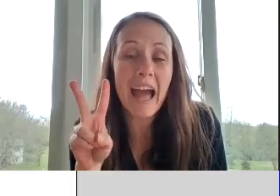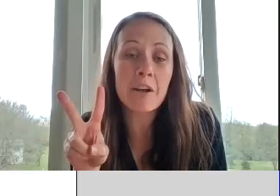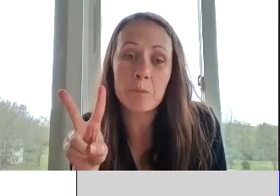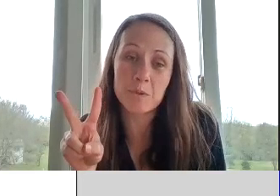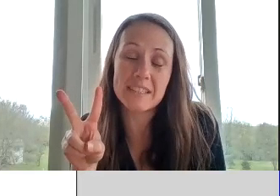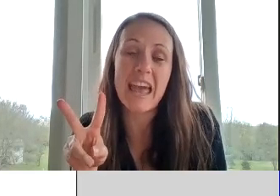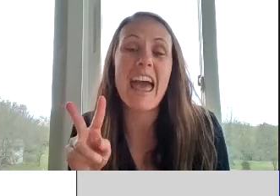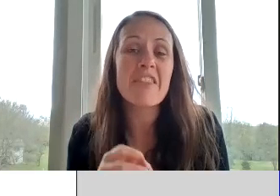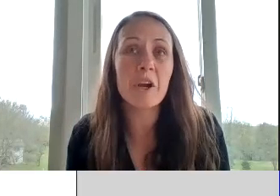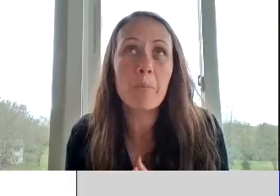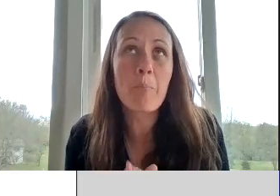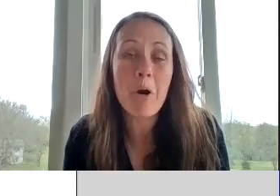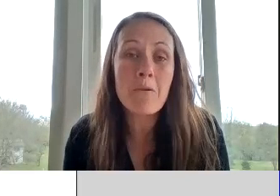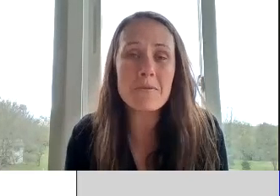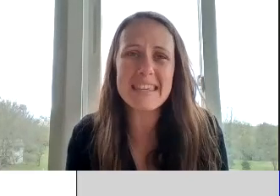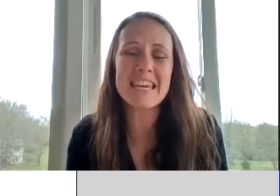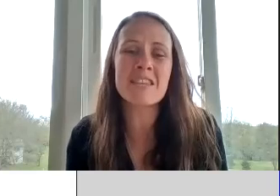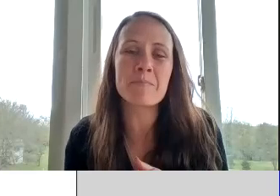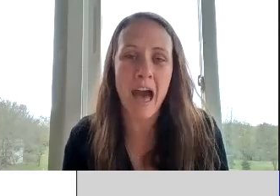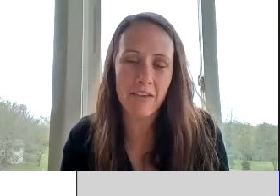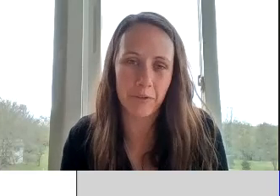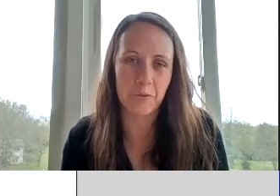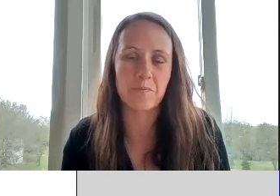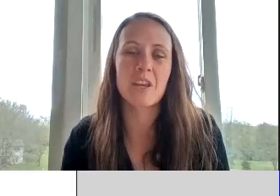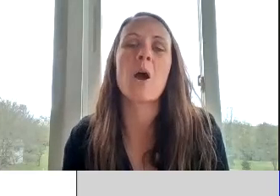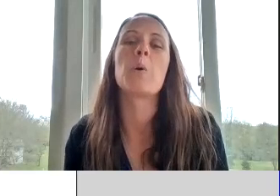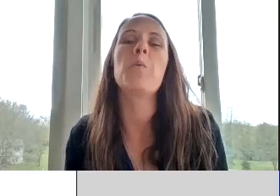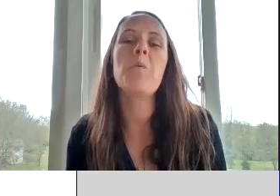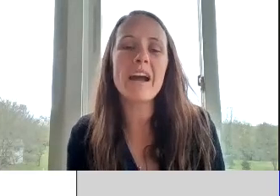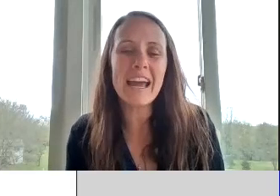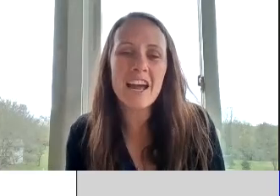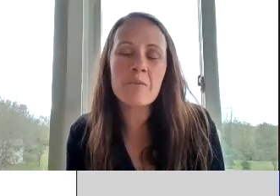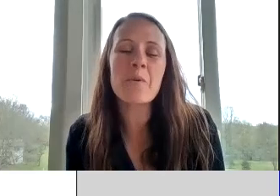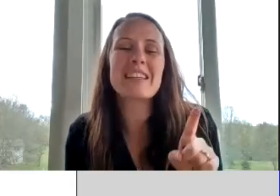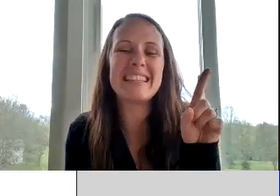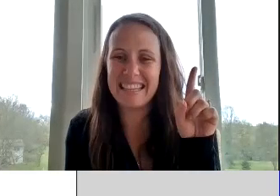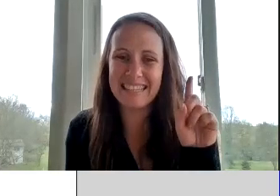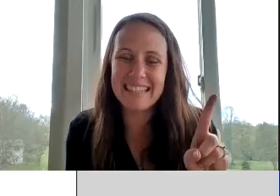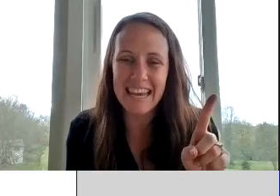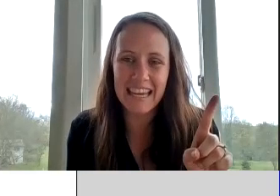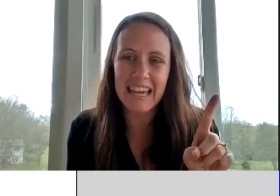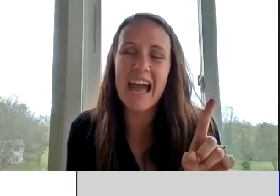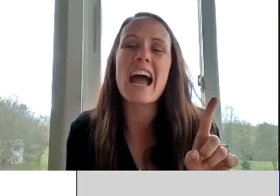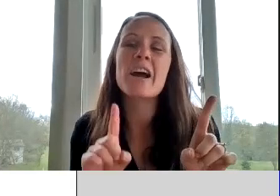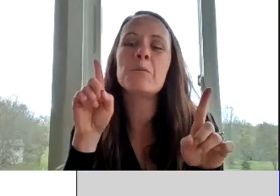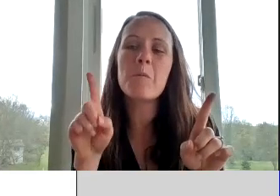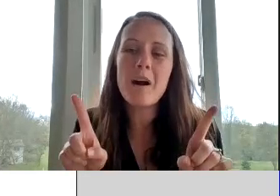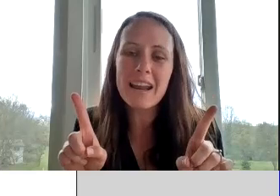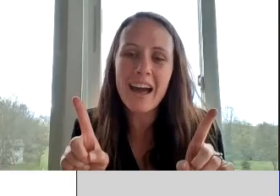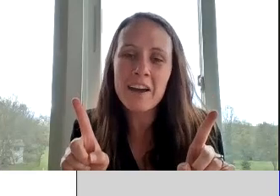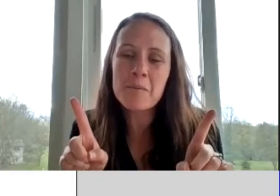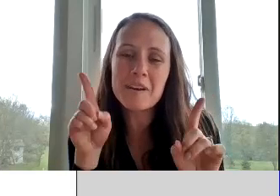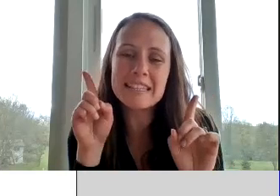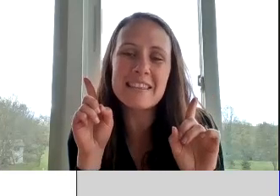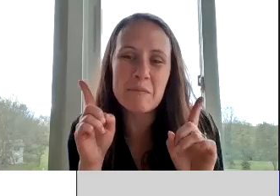two animals, and they're both in the bathroom. One animal is in the sink, and